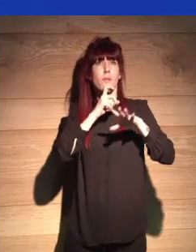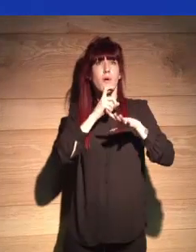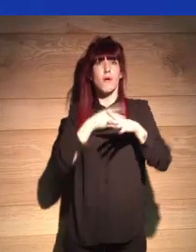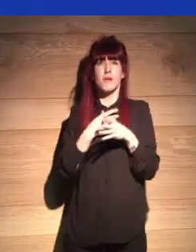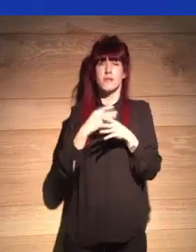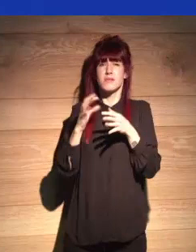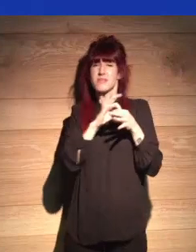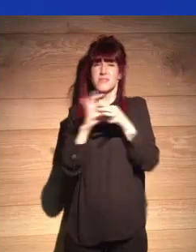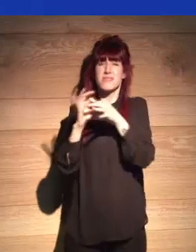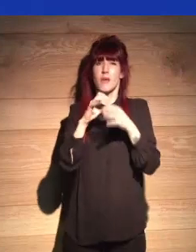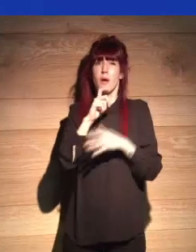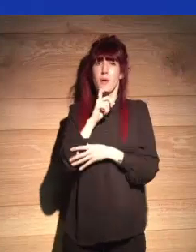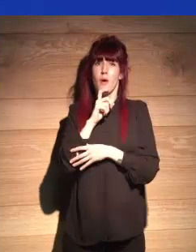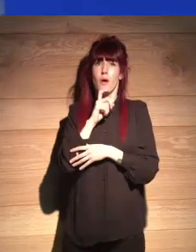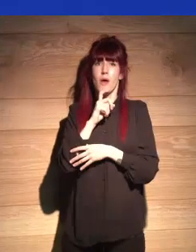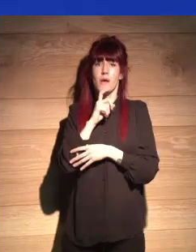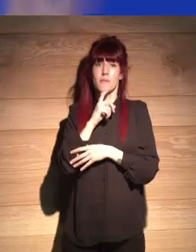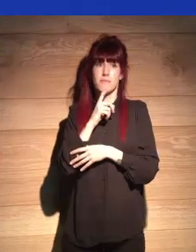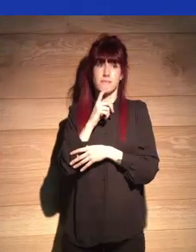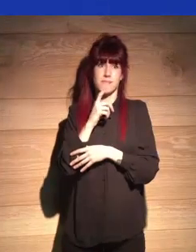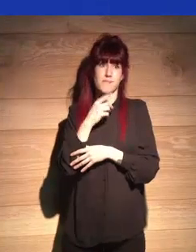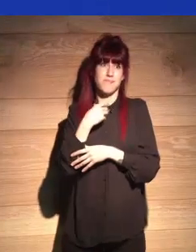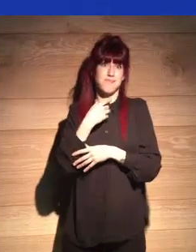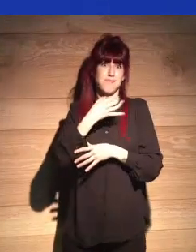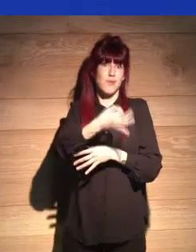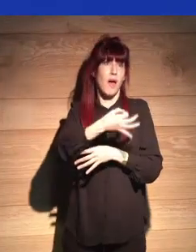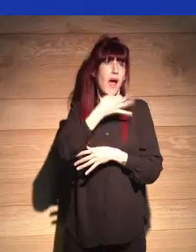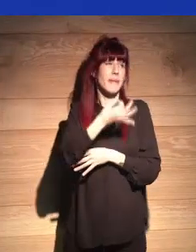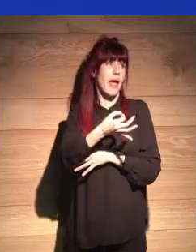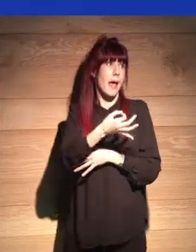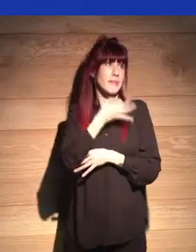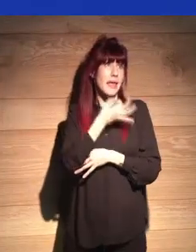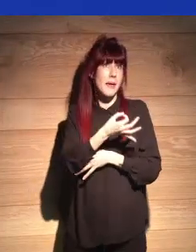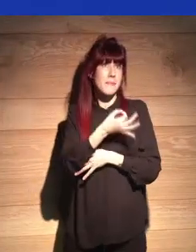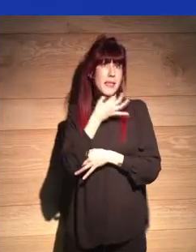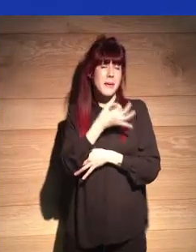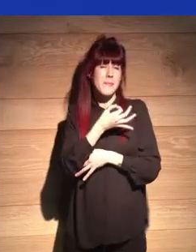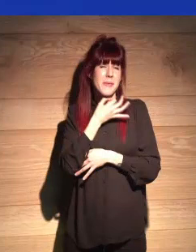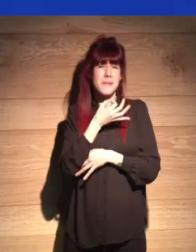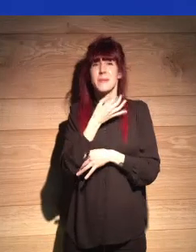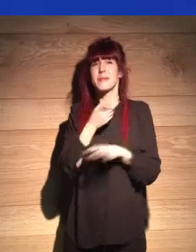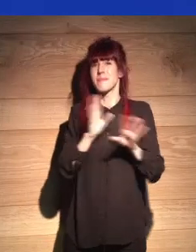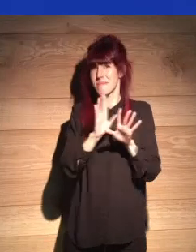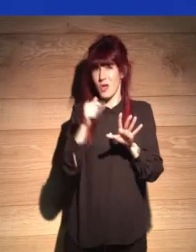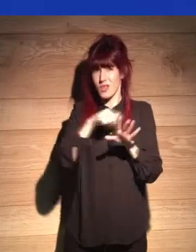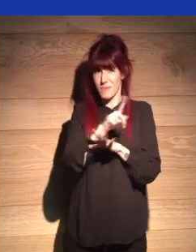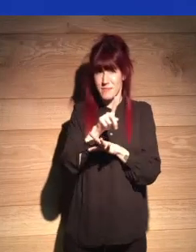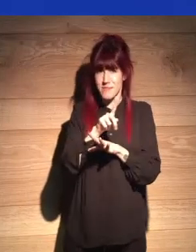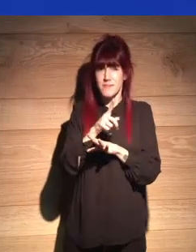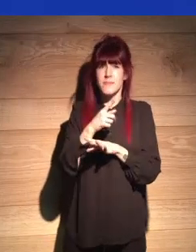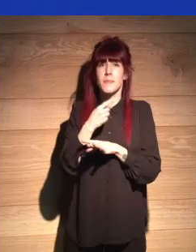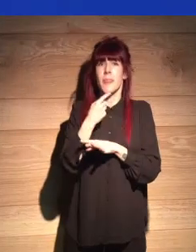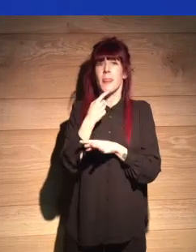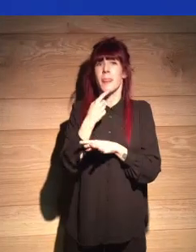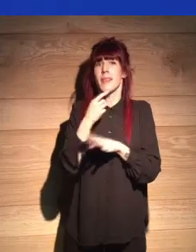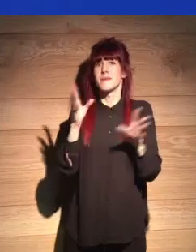How fluid is this relationship? Well, here we have for a much longer talk. But simply